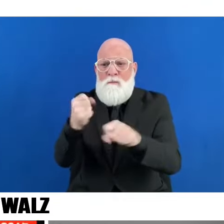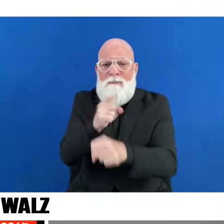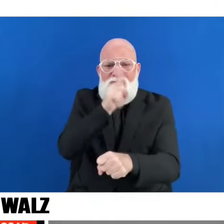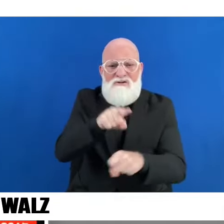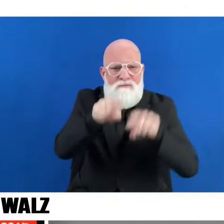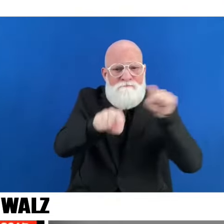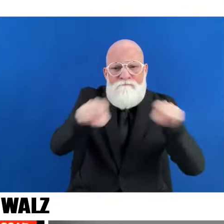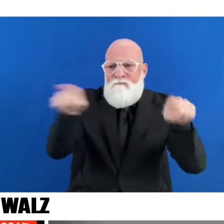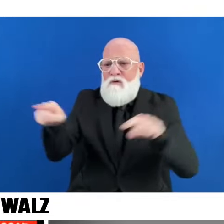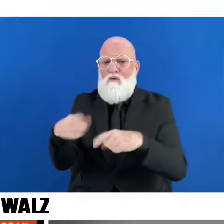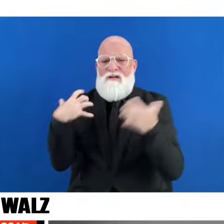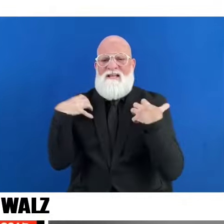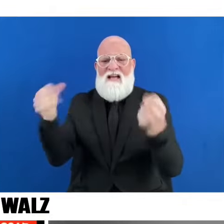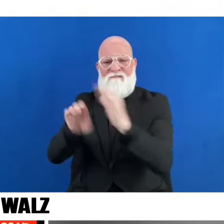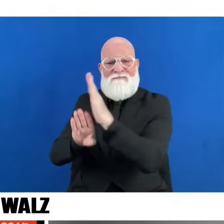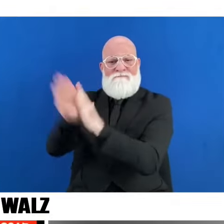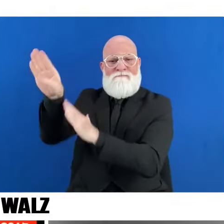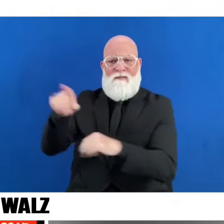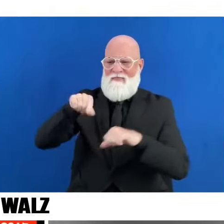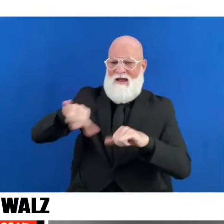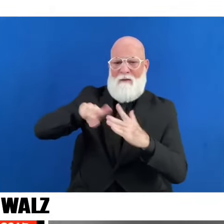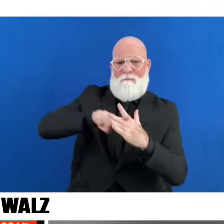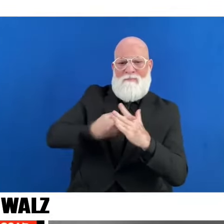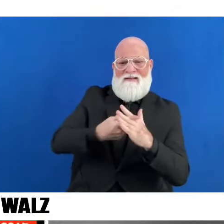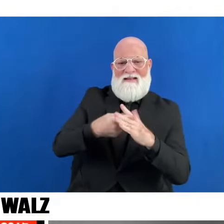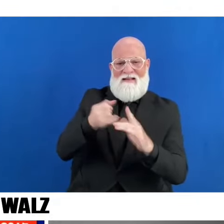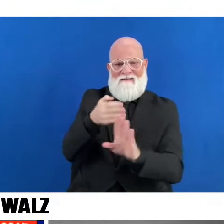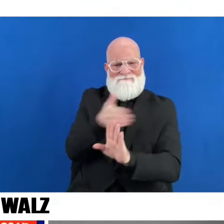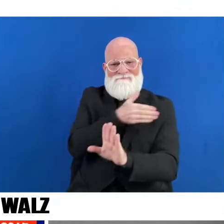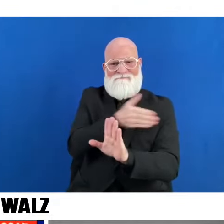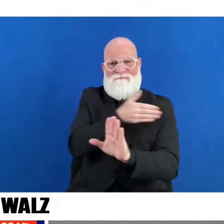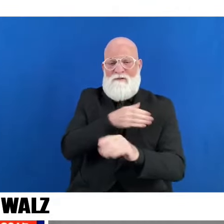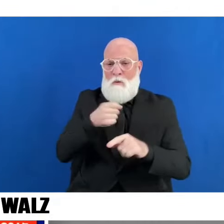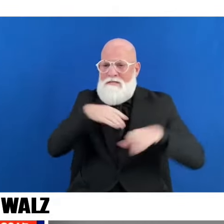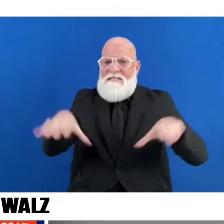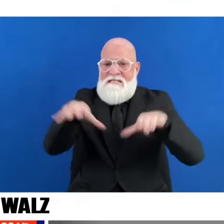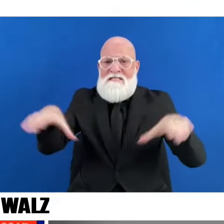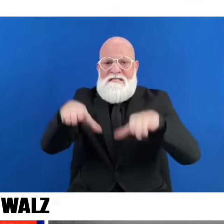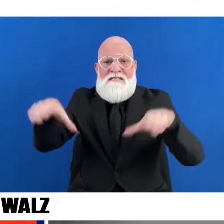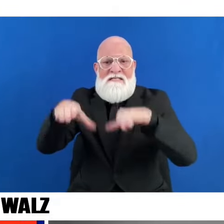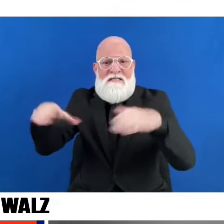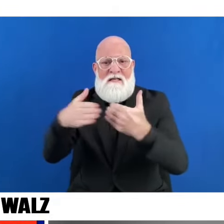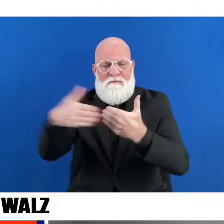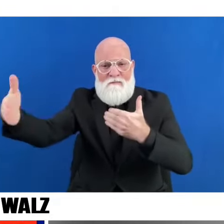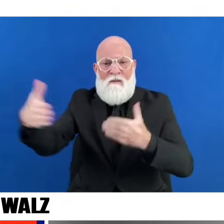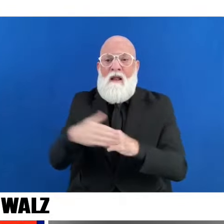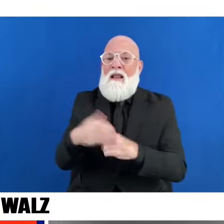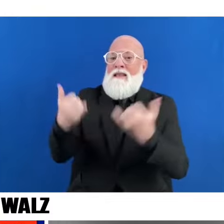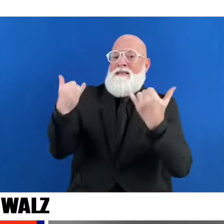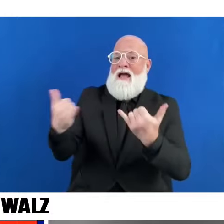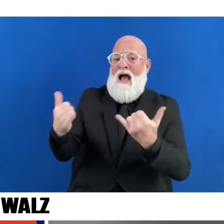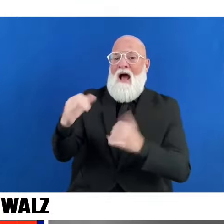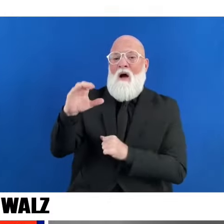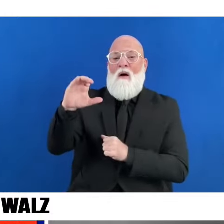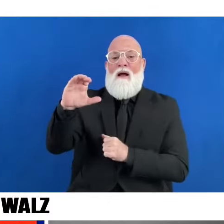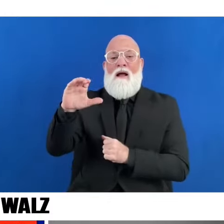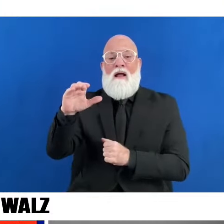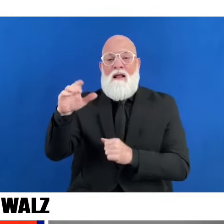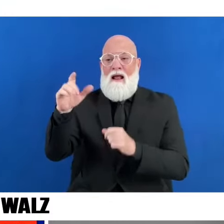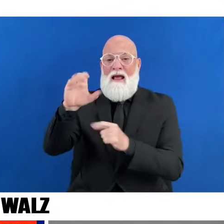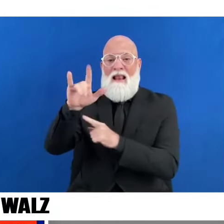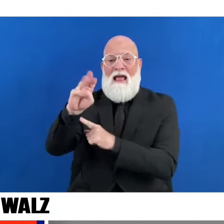they're staying there, staying focused. Now, look, coming back to the climate change issue, there's no doubt this thing roared onto the scene faster and stronger than anything we've